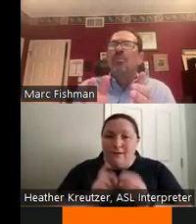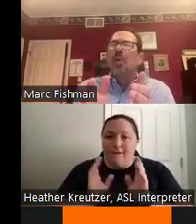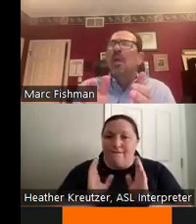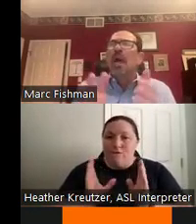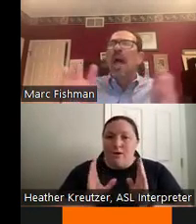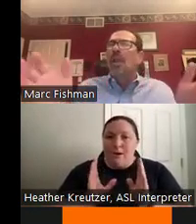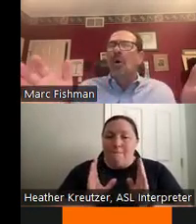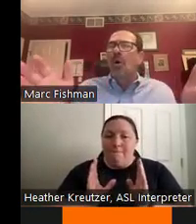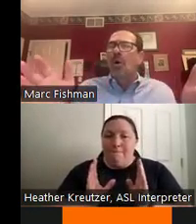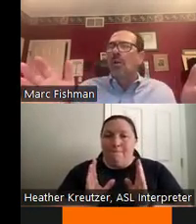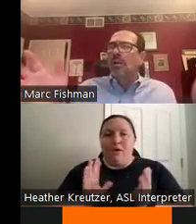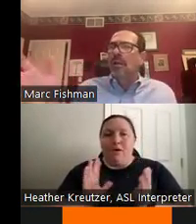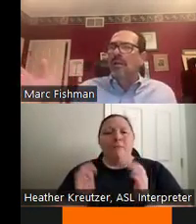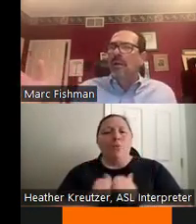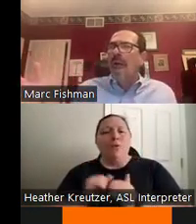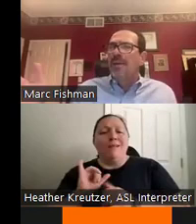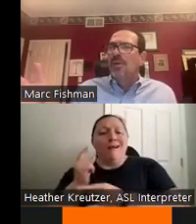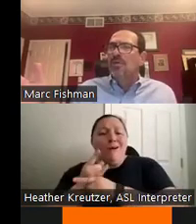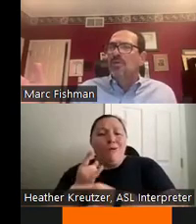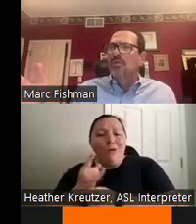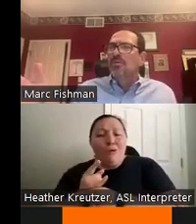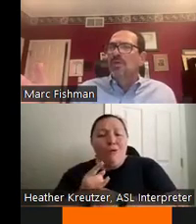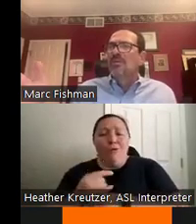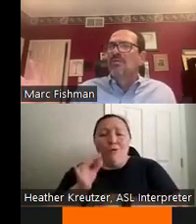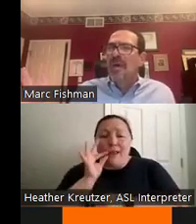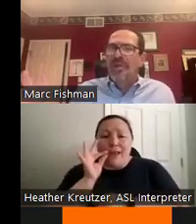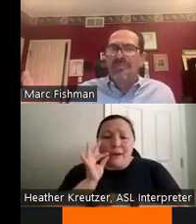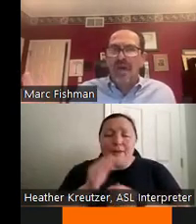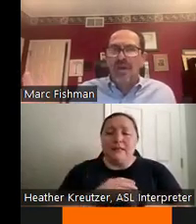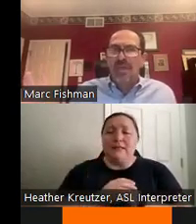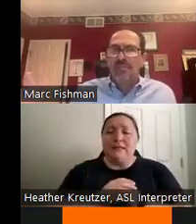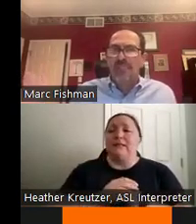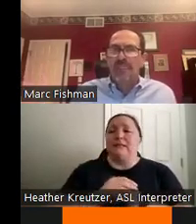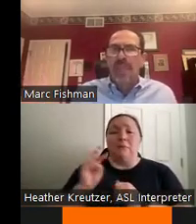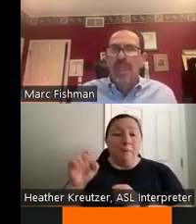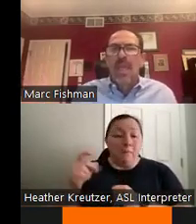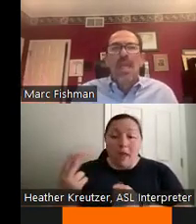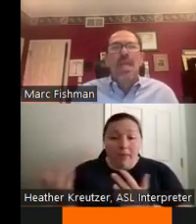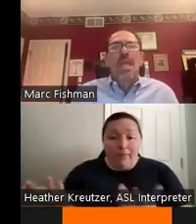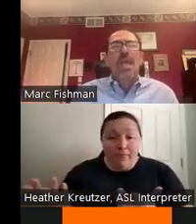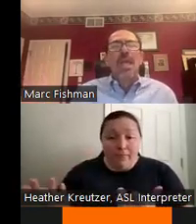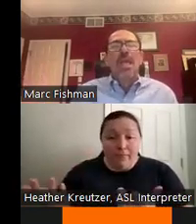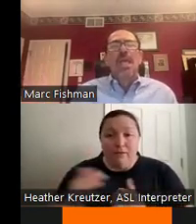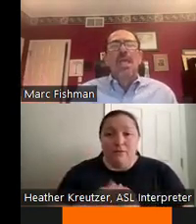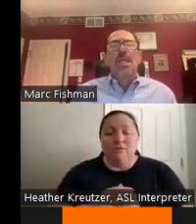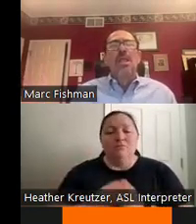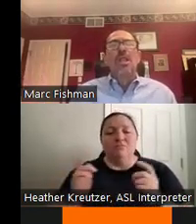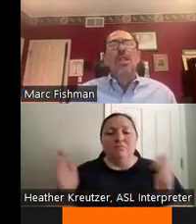for example, alcohol, cannabis, even methamphetamine.